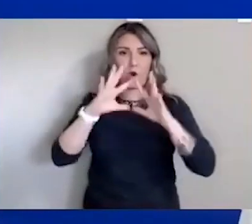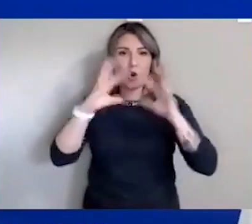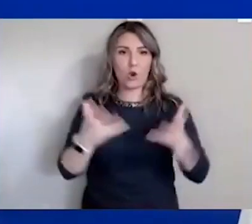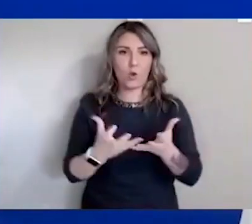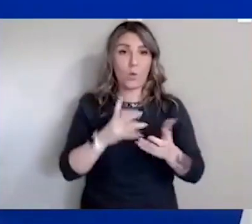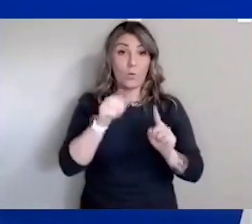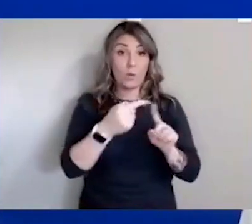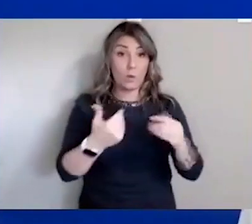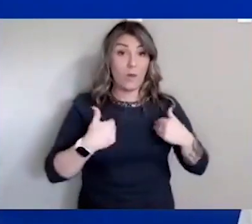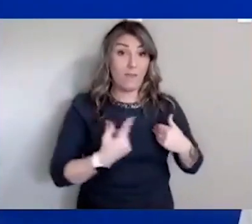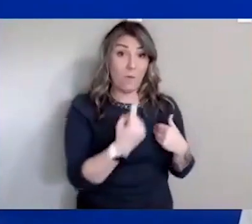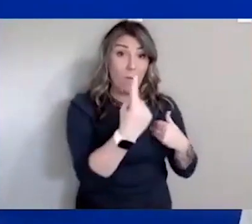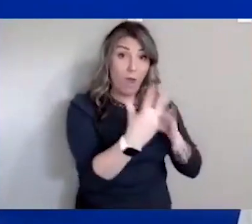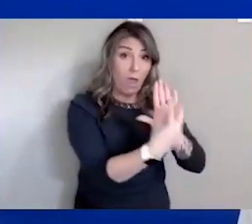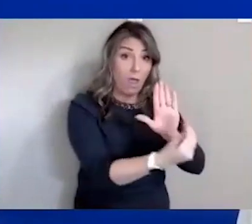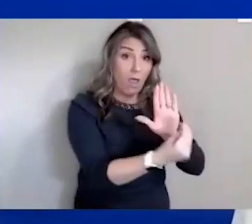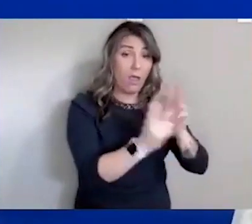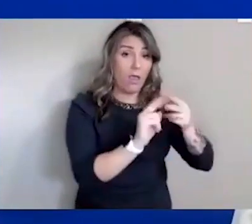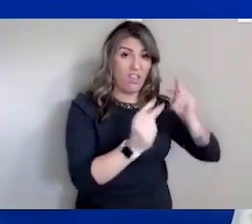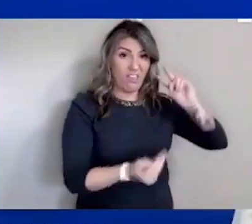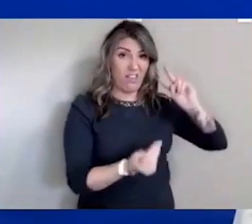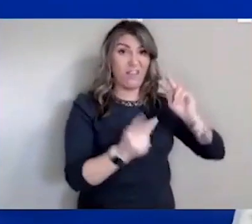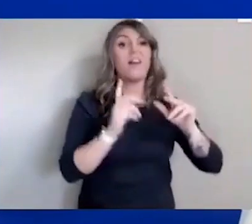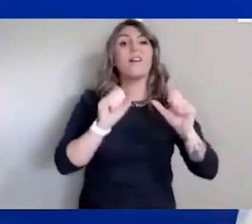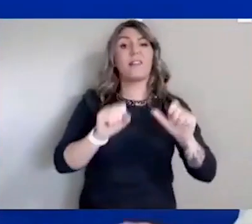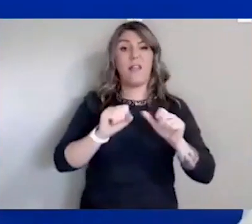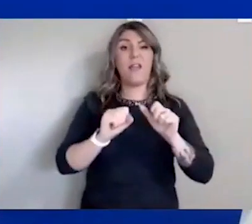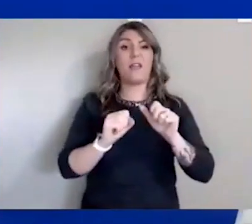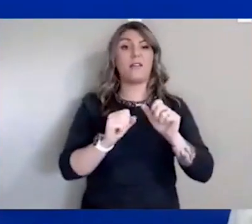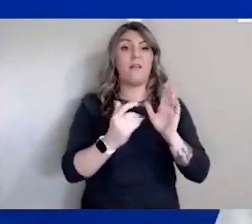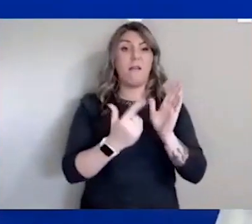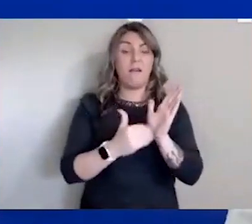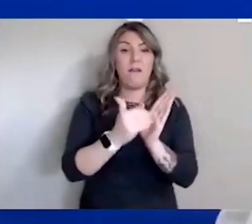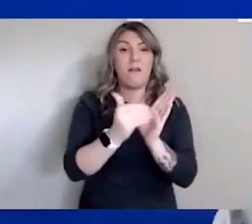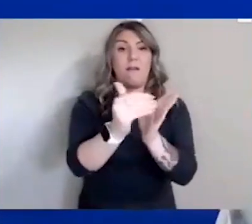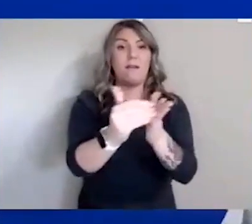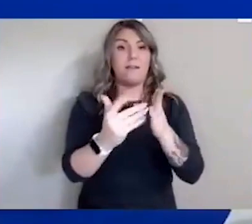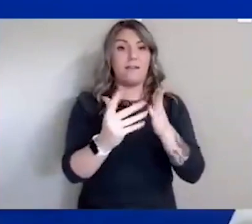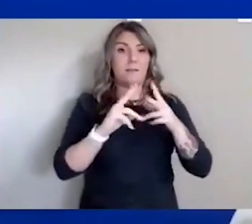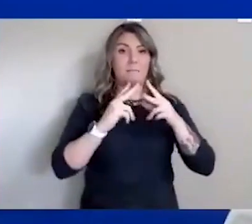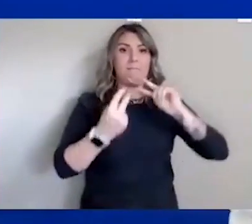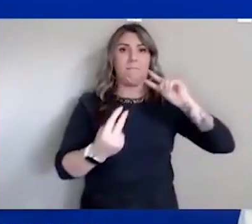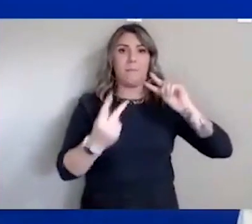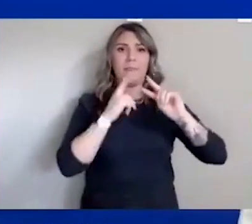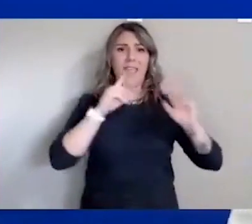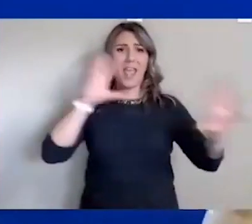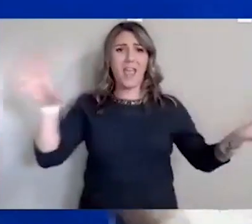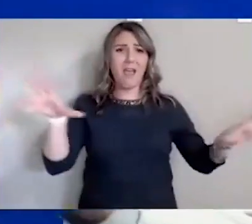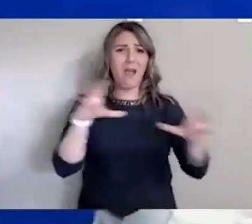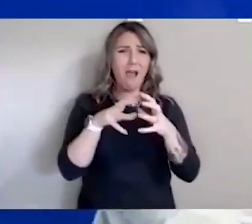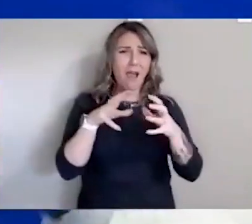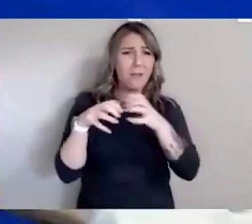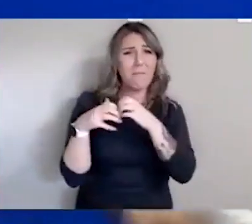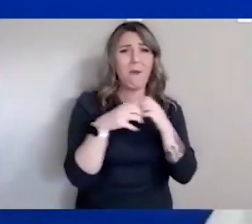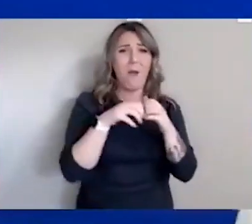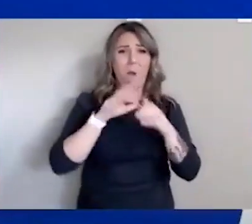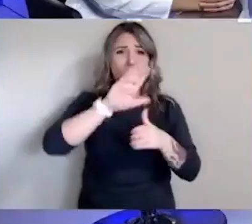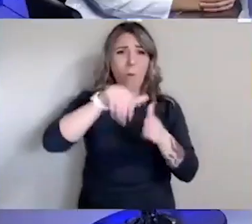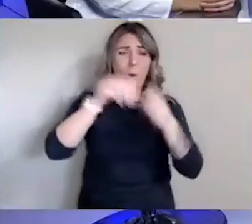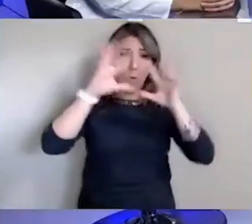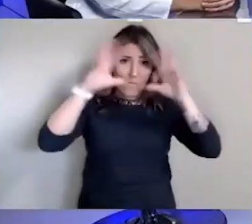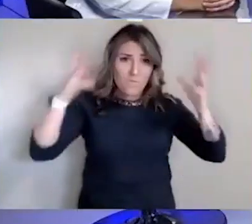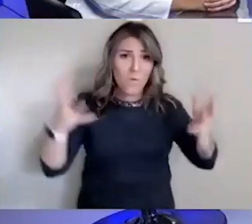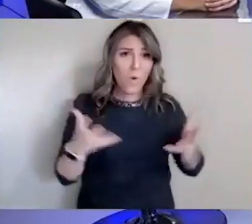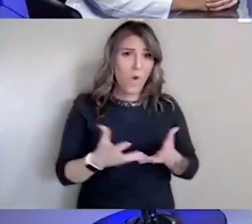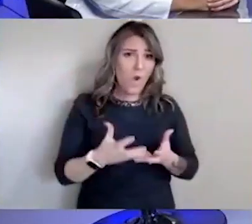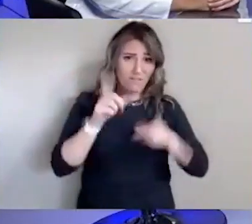another mutation. So really, these viruses and all these variants, they combine all around the world to have different variants and different presentations. Yeah,